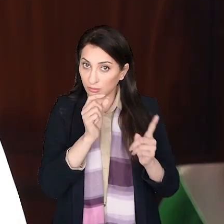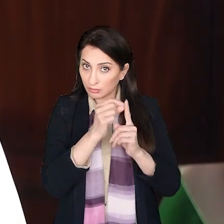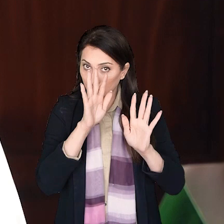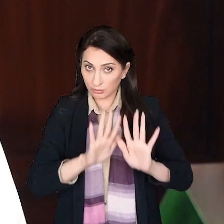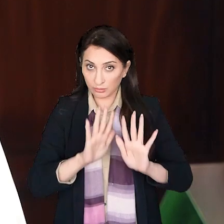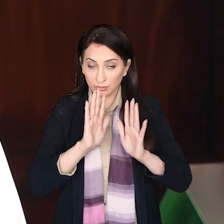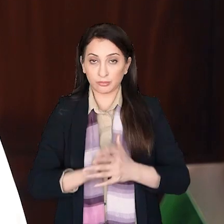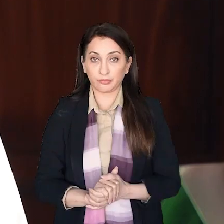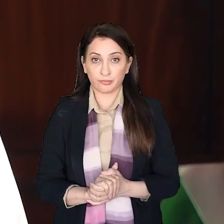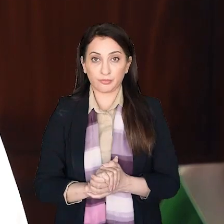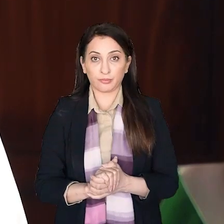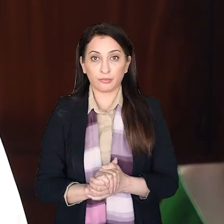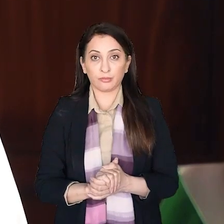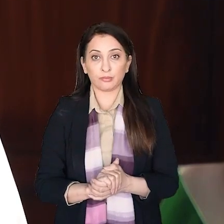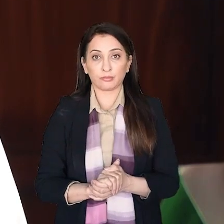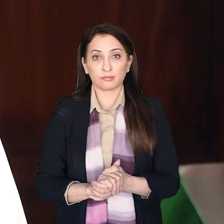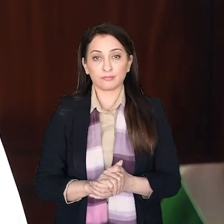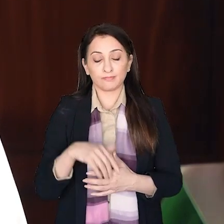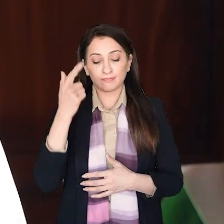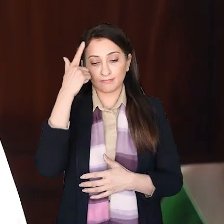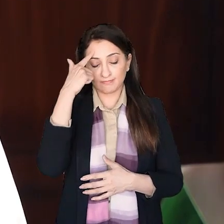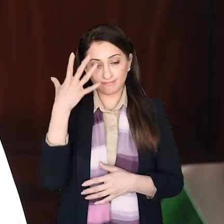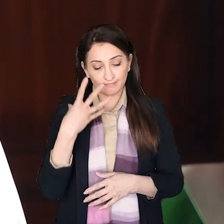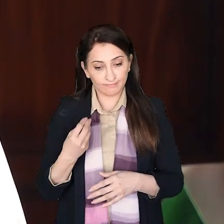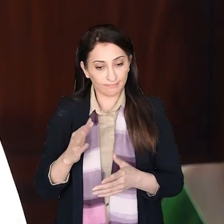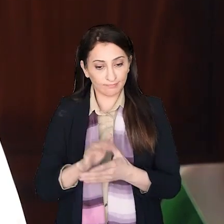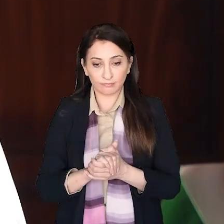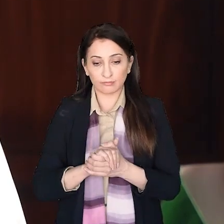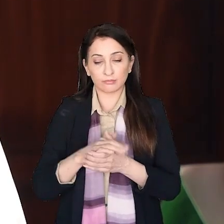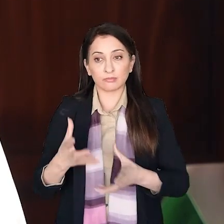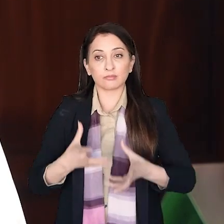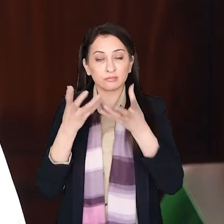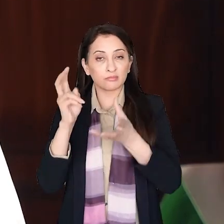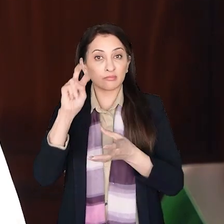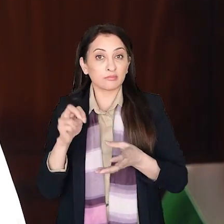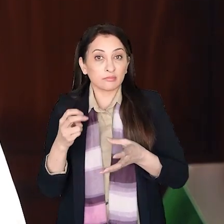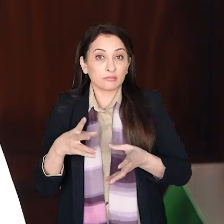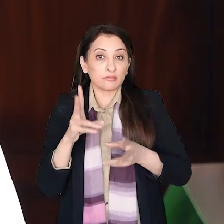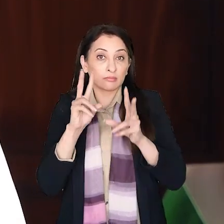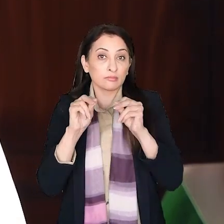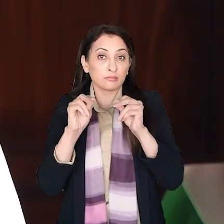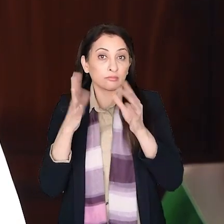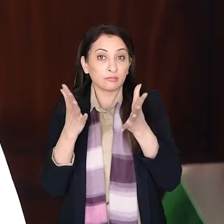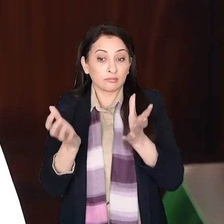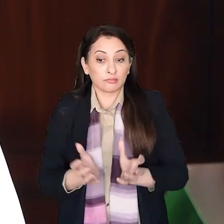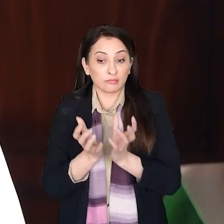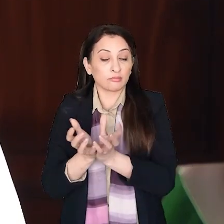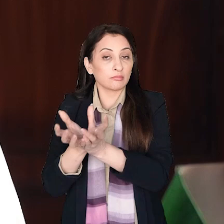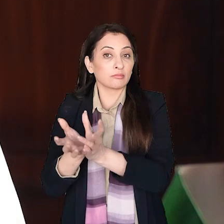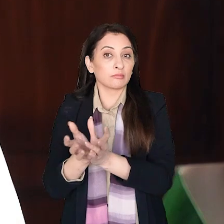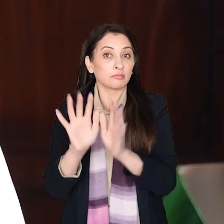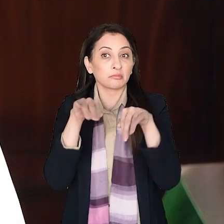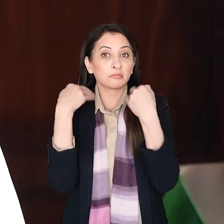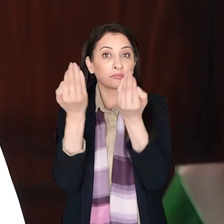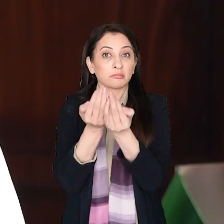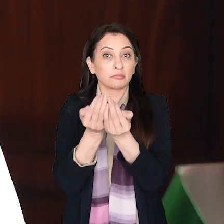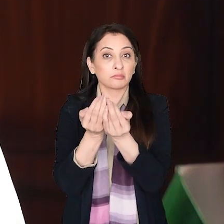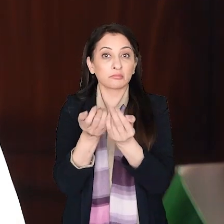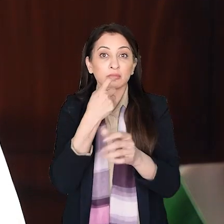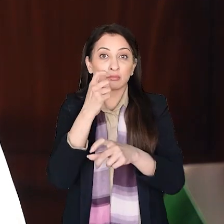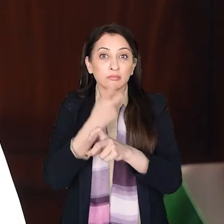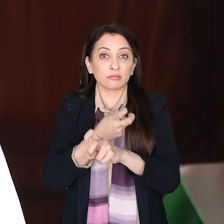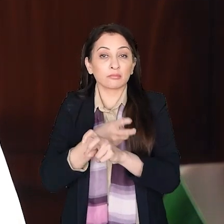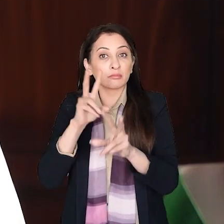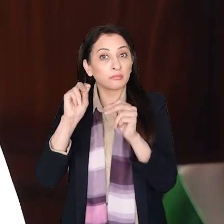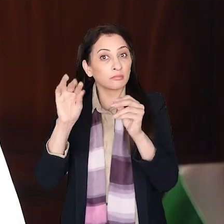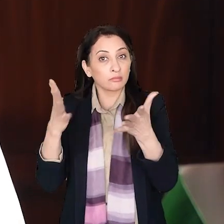in Pakistan. And unfortunately, we haven't been able to export a single container of ceramic tiles in the world. When